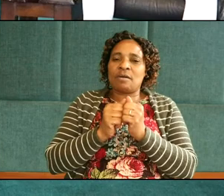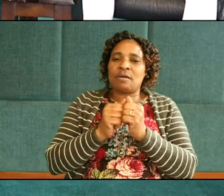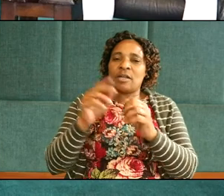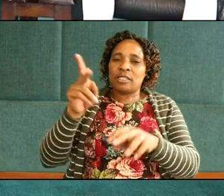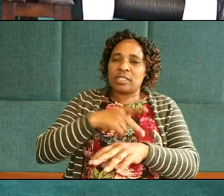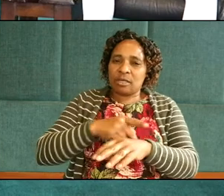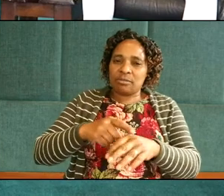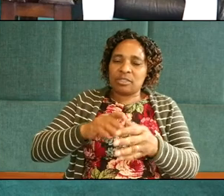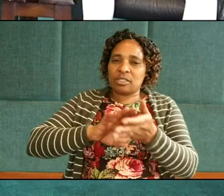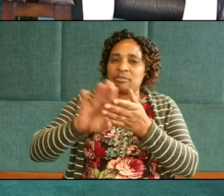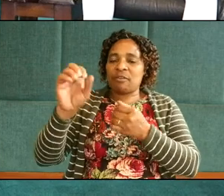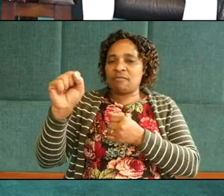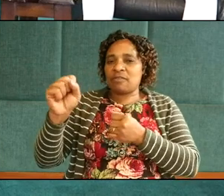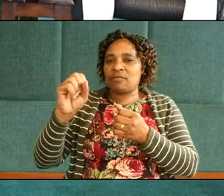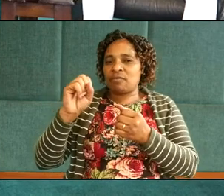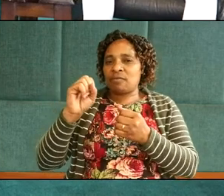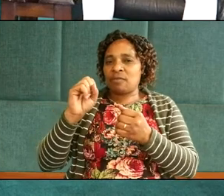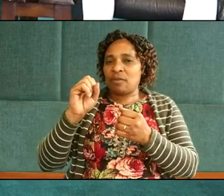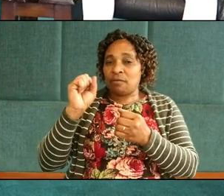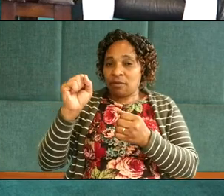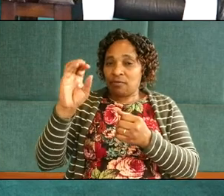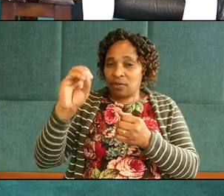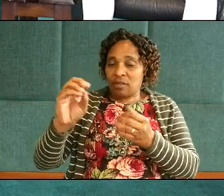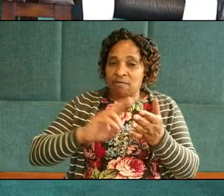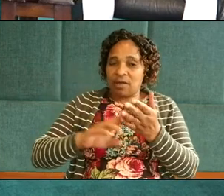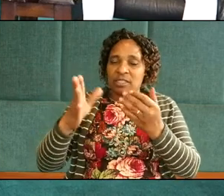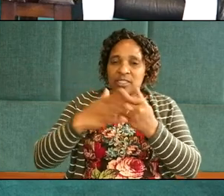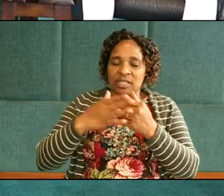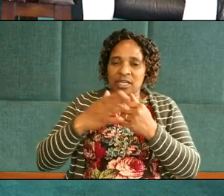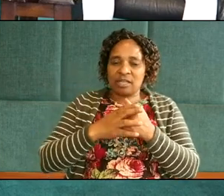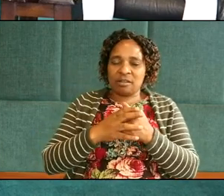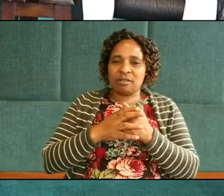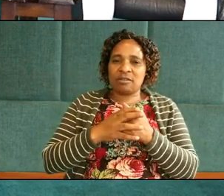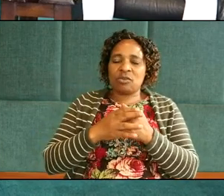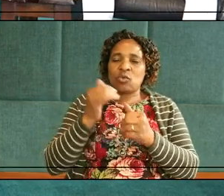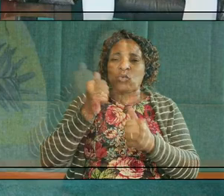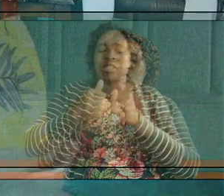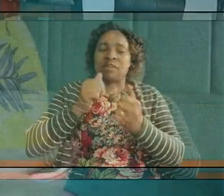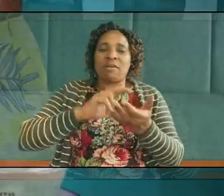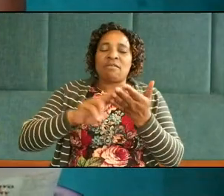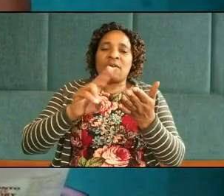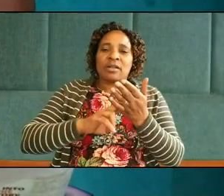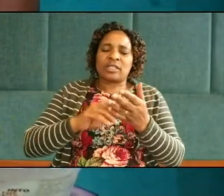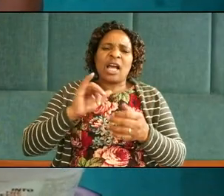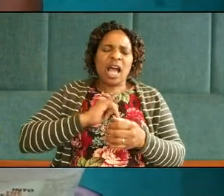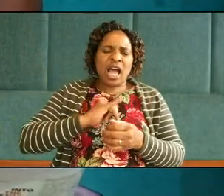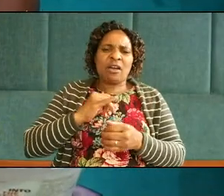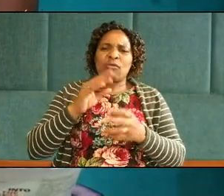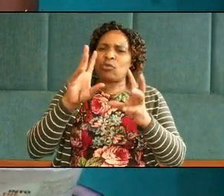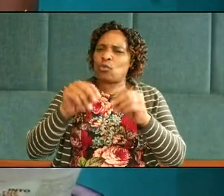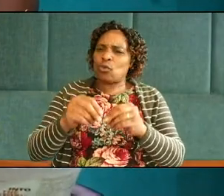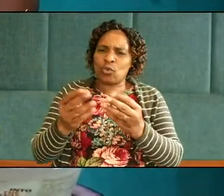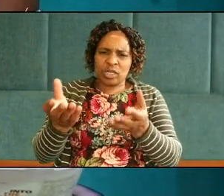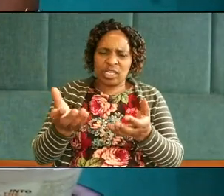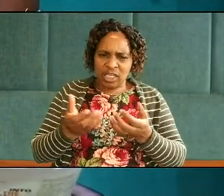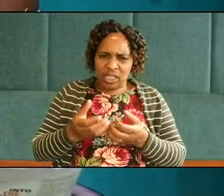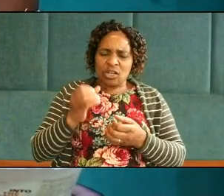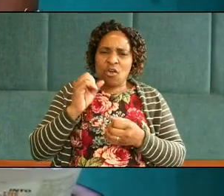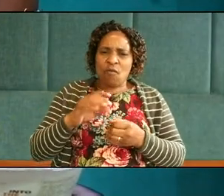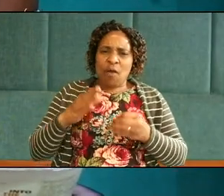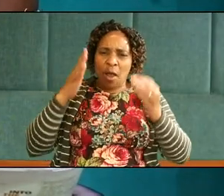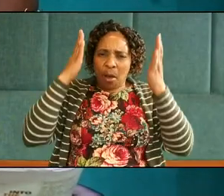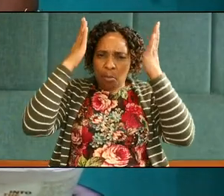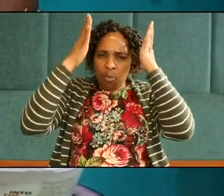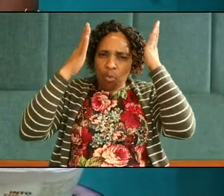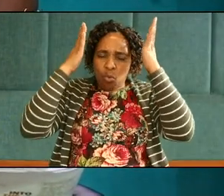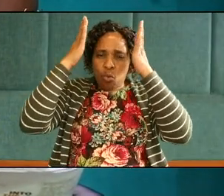Psalms 50 verse 9 as my choice, and you all of you can choose whichever verse. It says, I have no need of a bull from